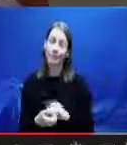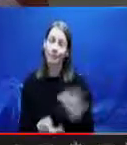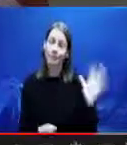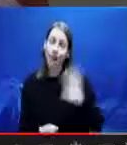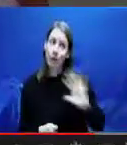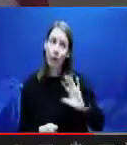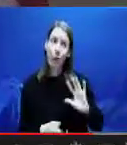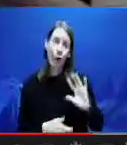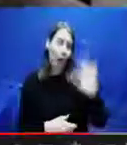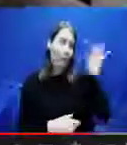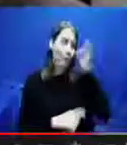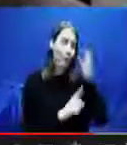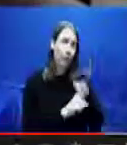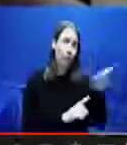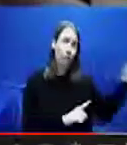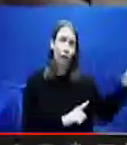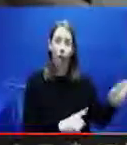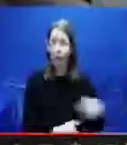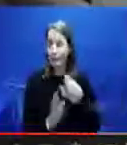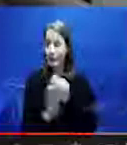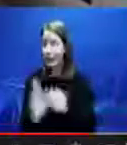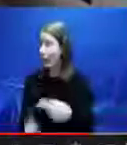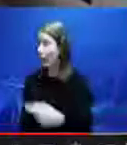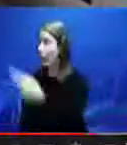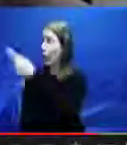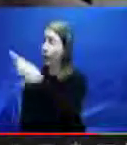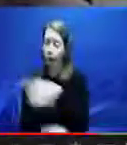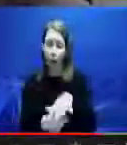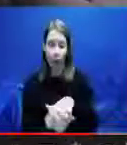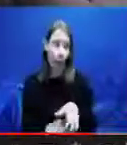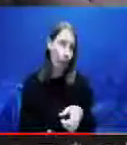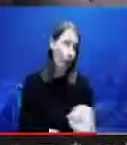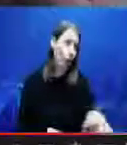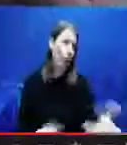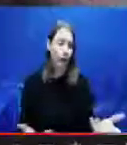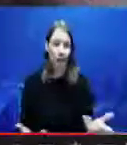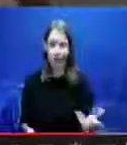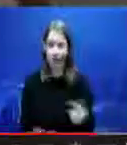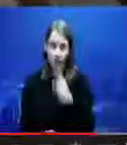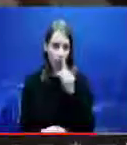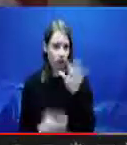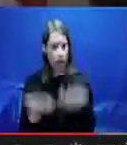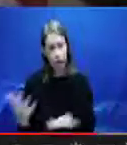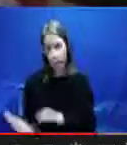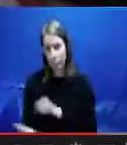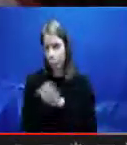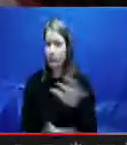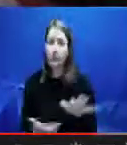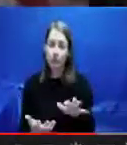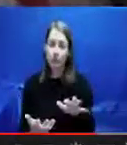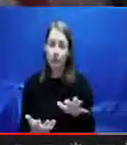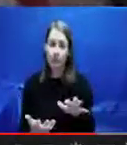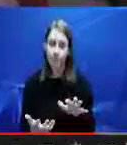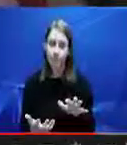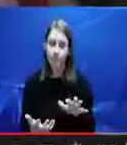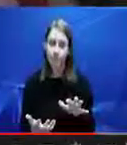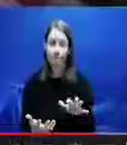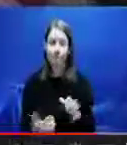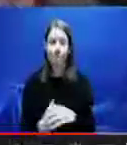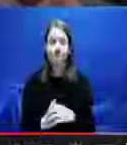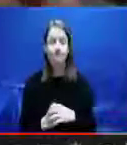is going in the other direction, and it's actually very confusing for people in schools. And by